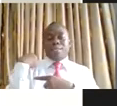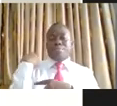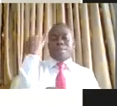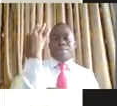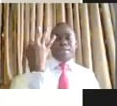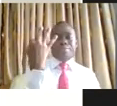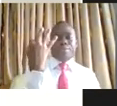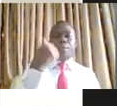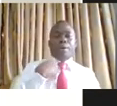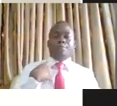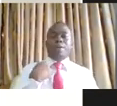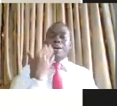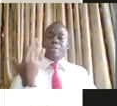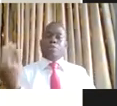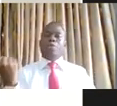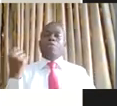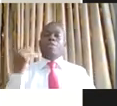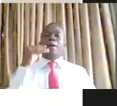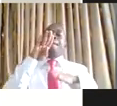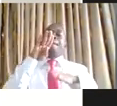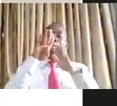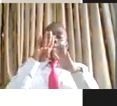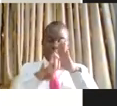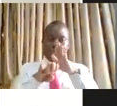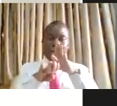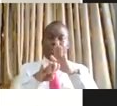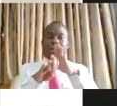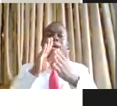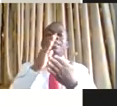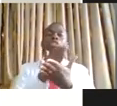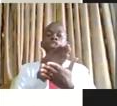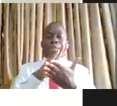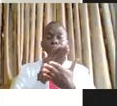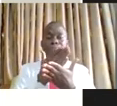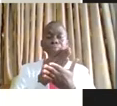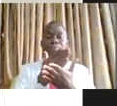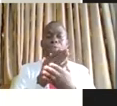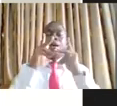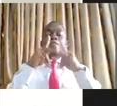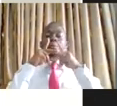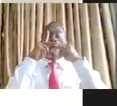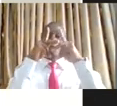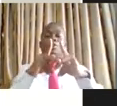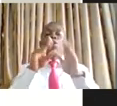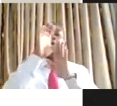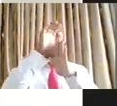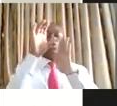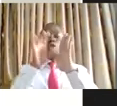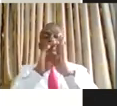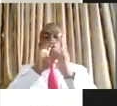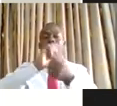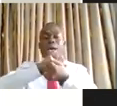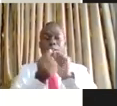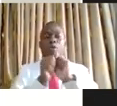is the issue of the minimum share. The proposed constitution amendment is seeking to